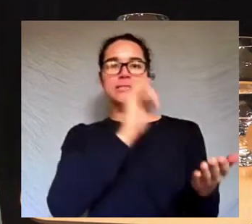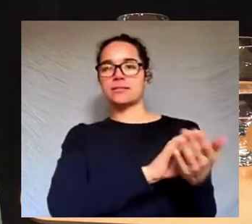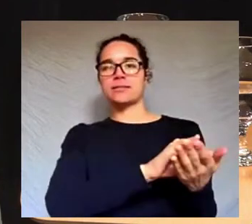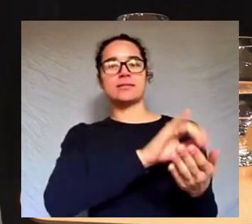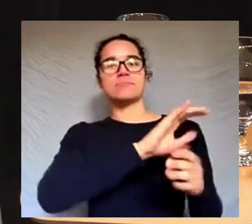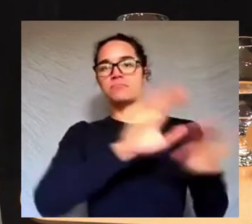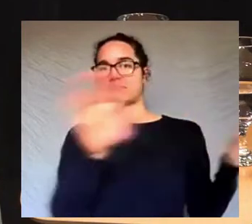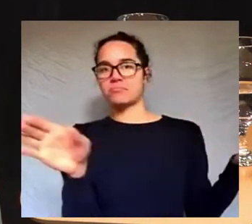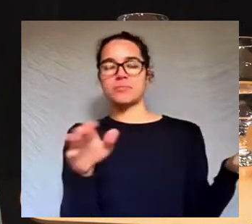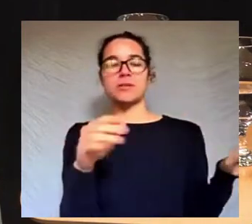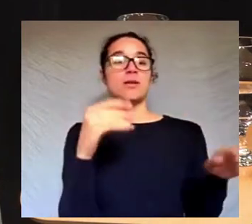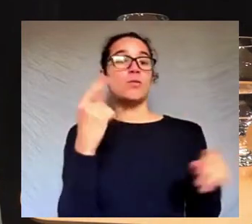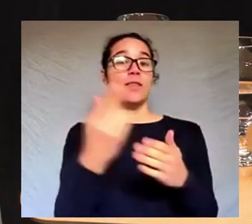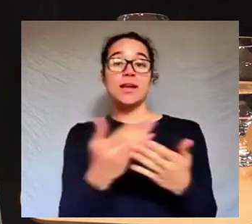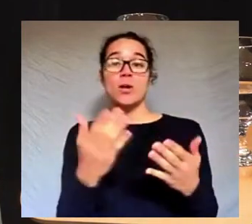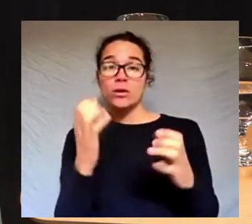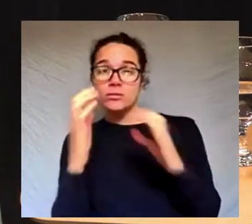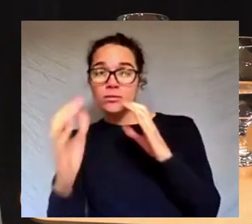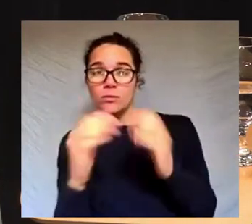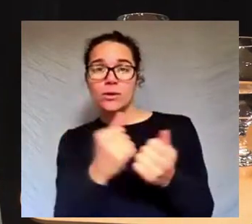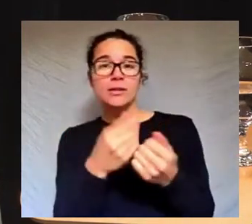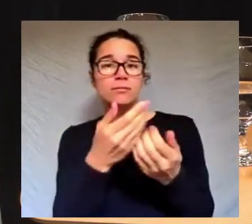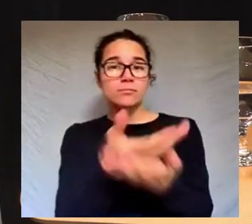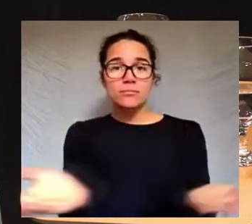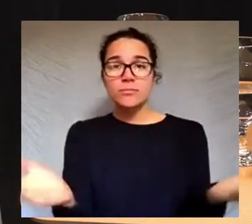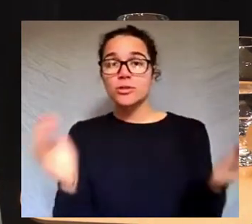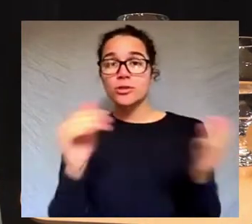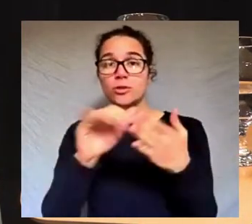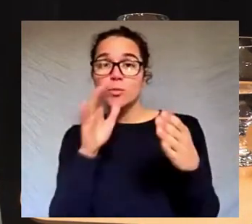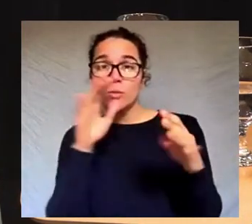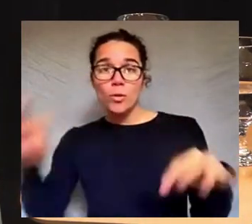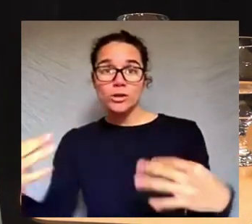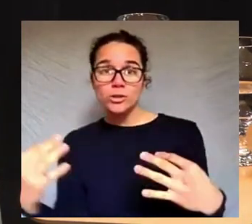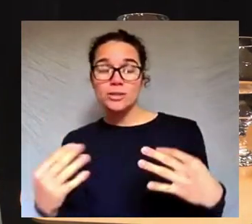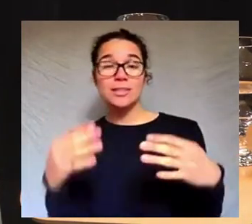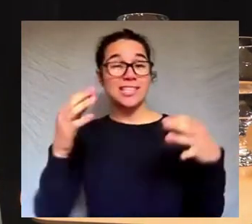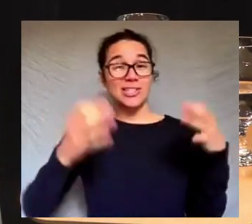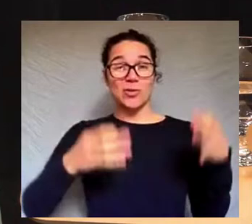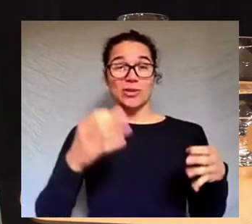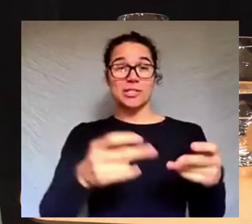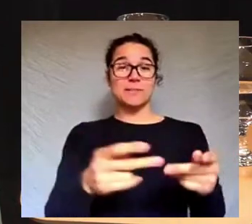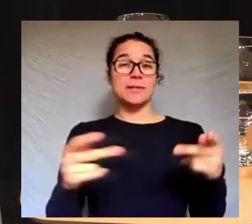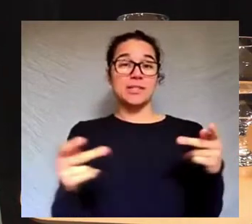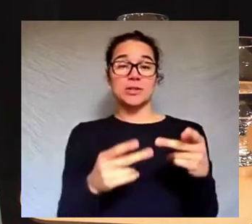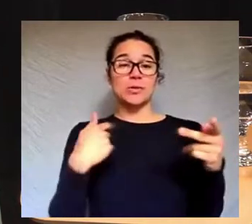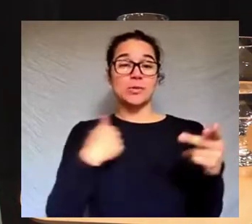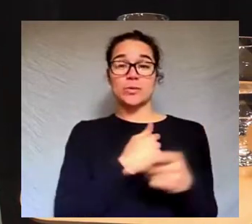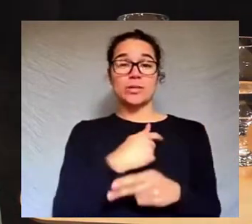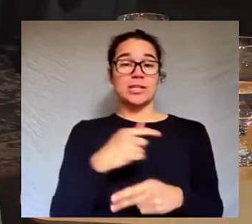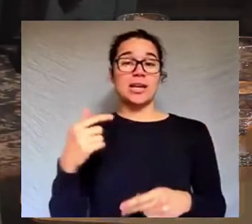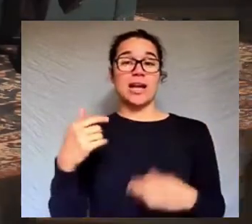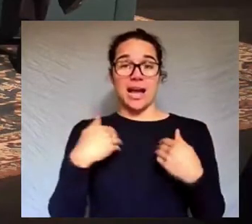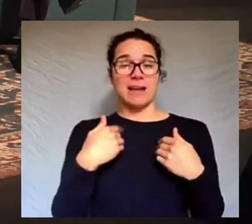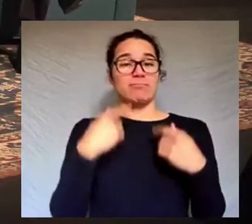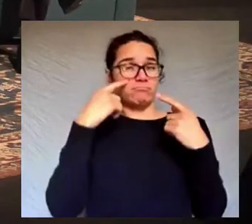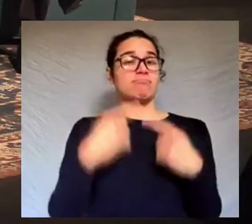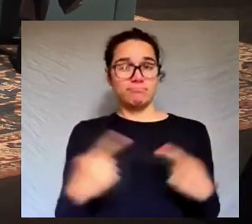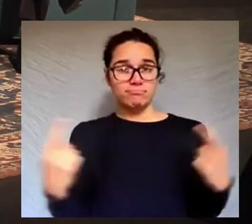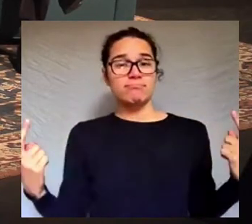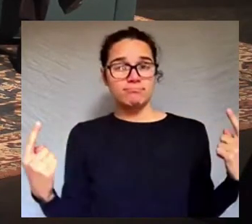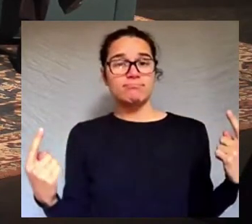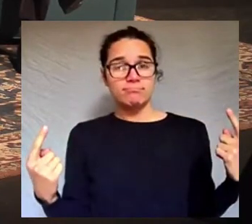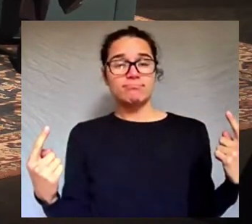you and to the students who are watching, it is that the court is a place where we have civil disagreement. And we